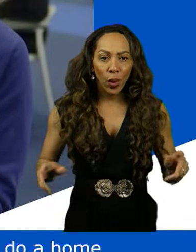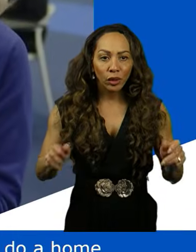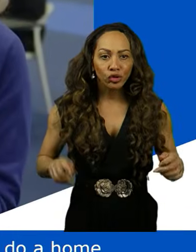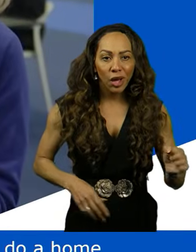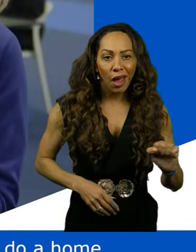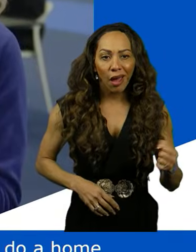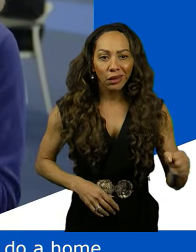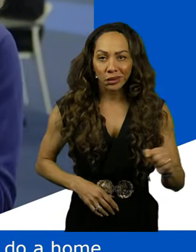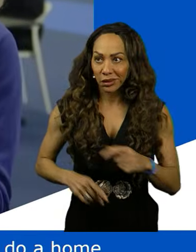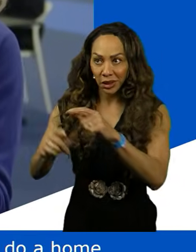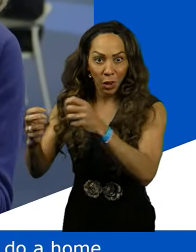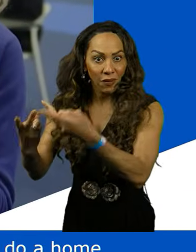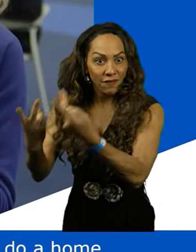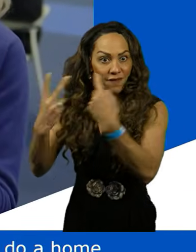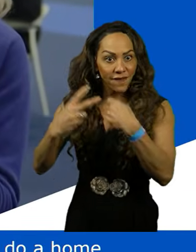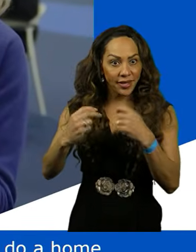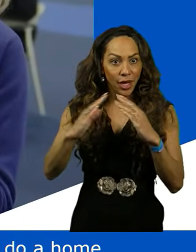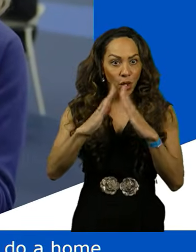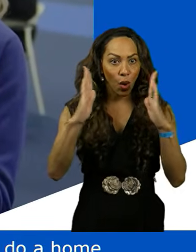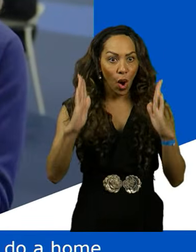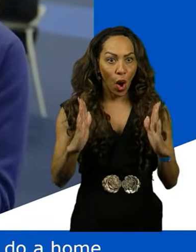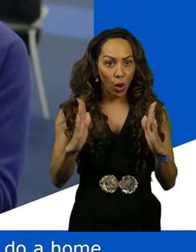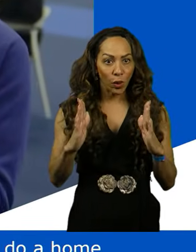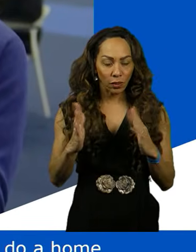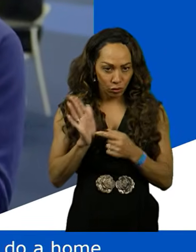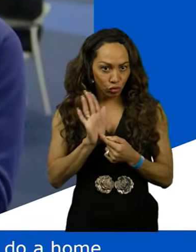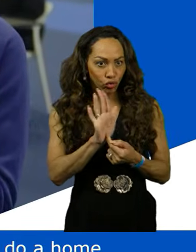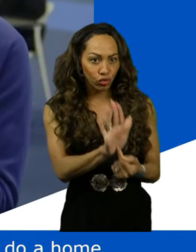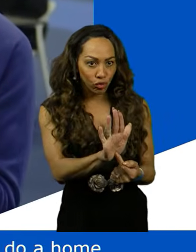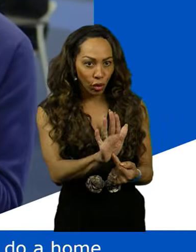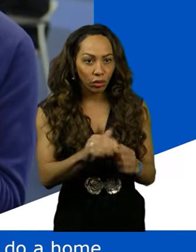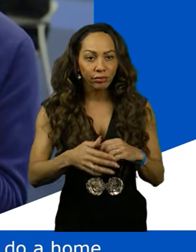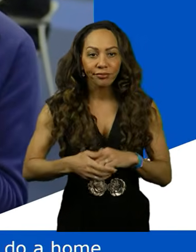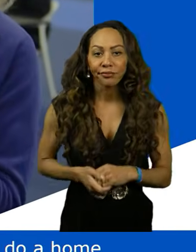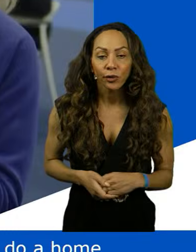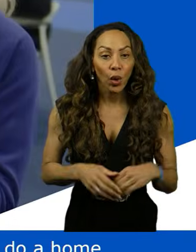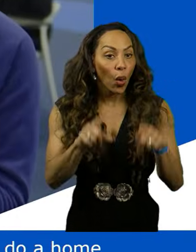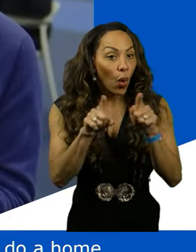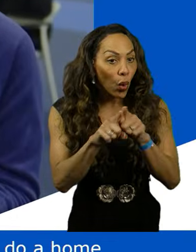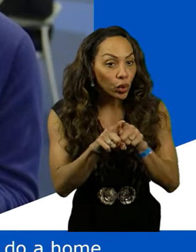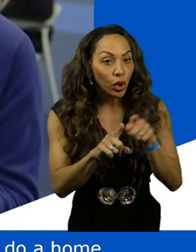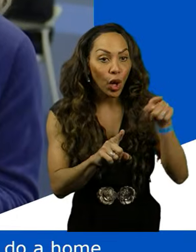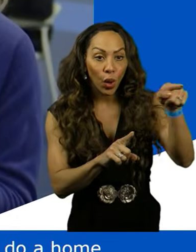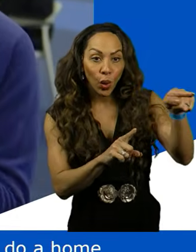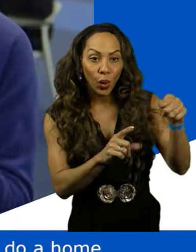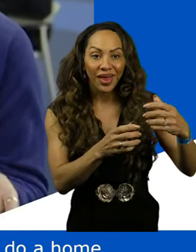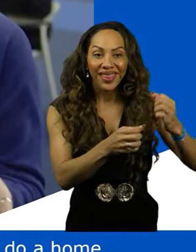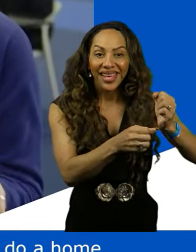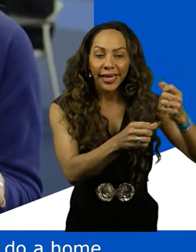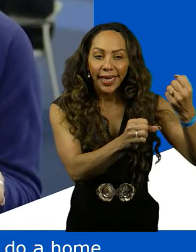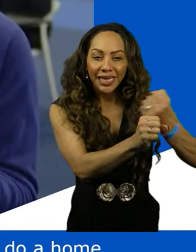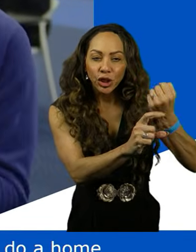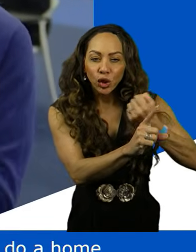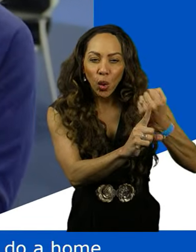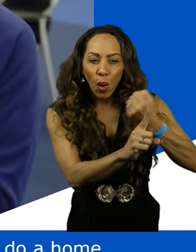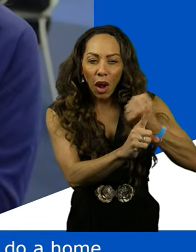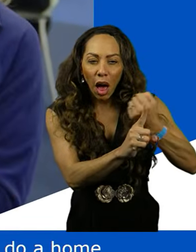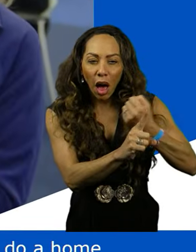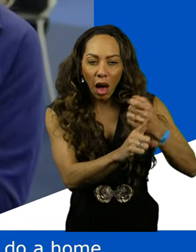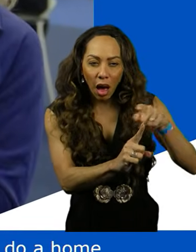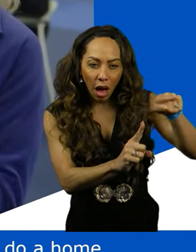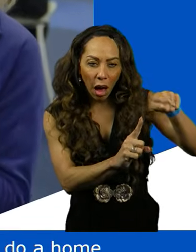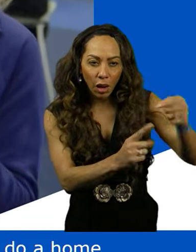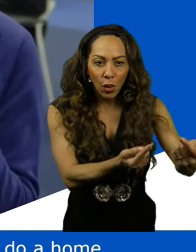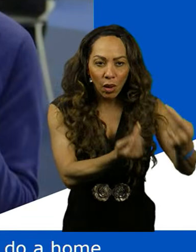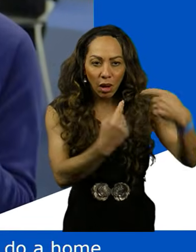the adaptations, the installer can give you some familiarisation as well. You can request to have that if you've never had it before.